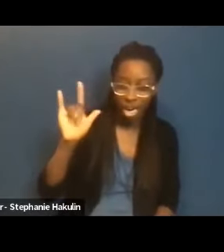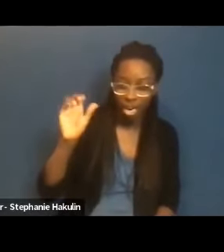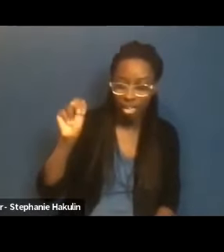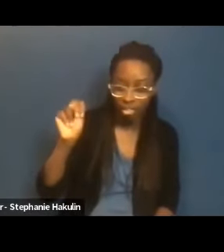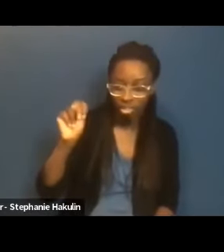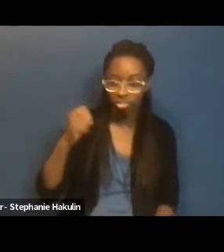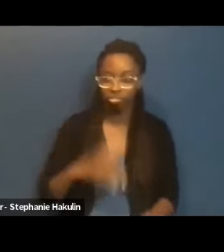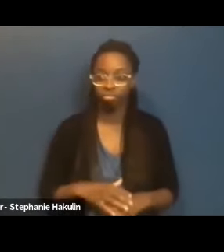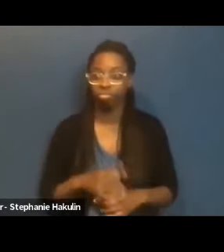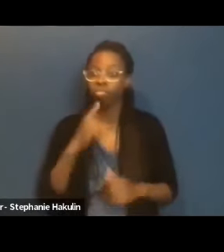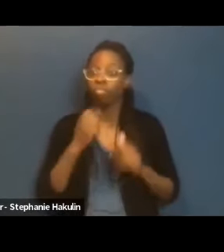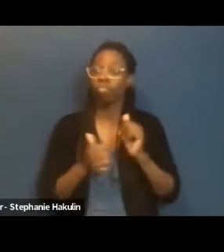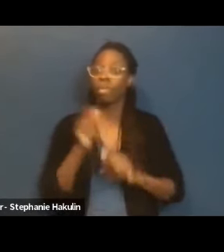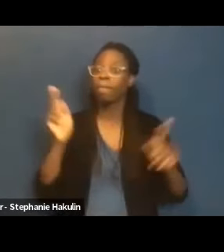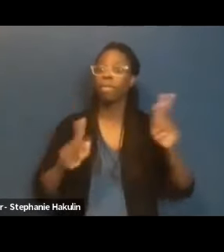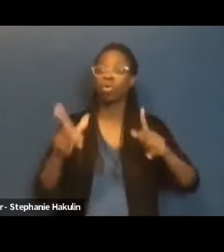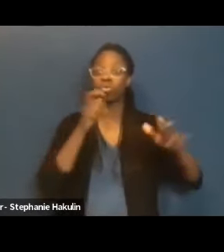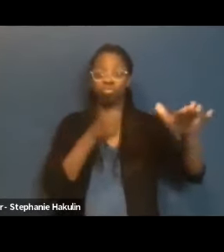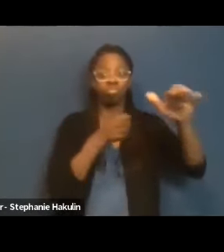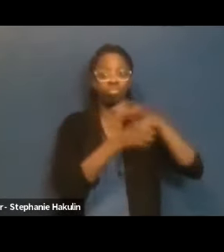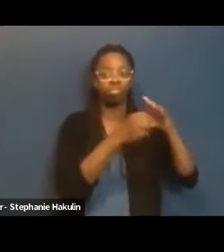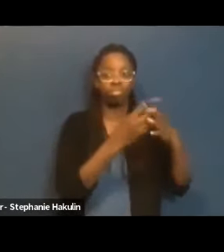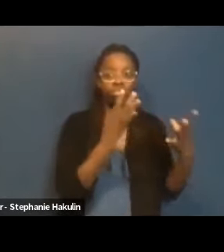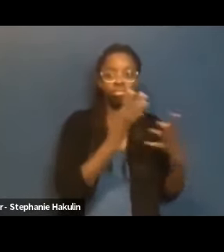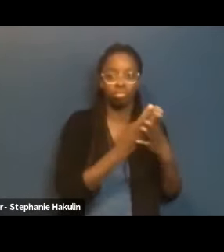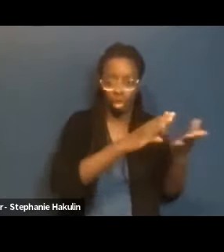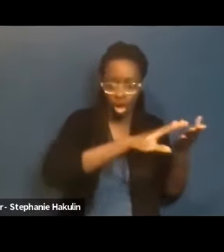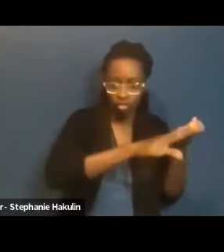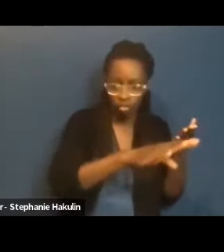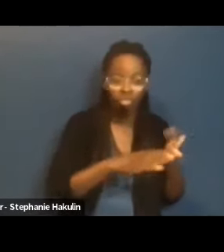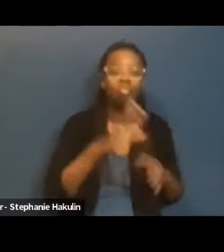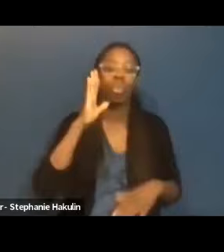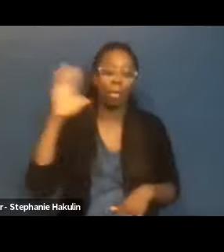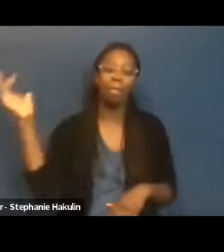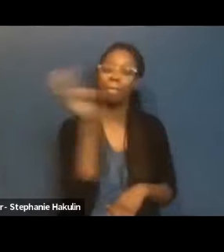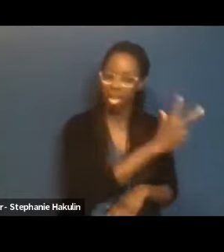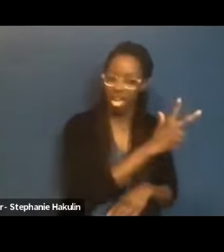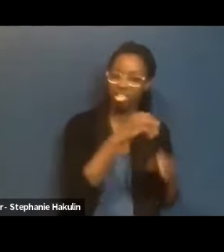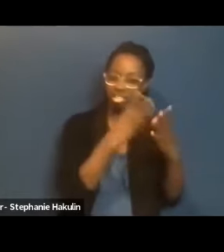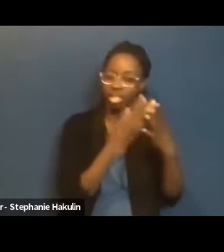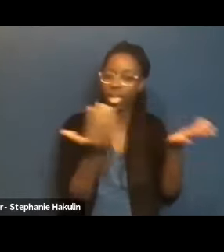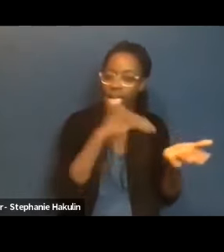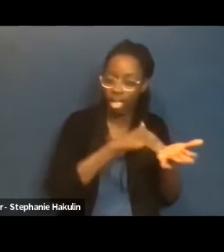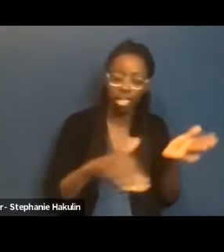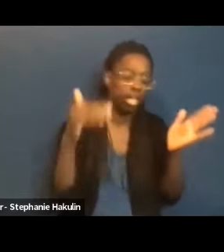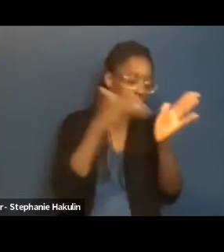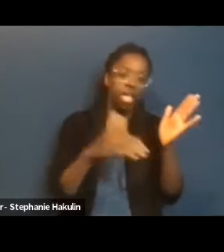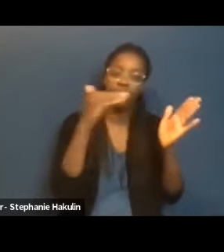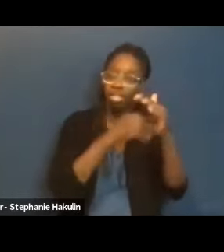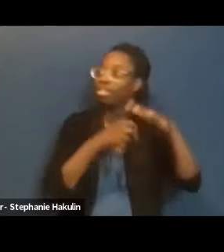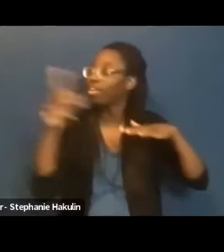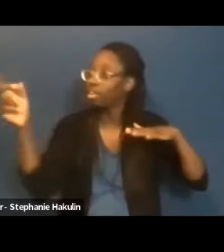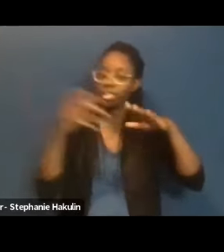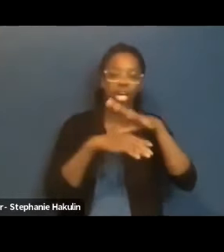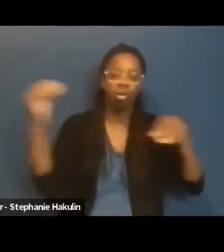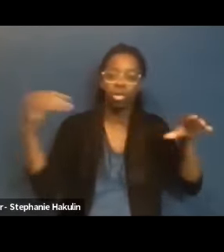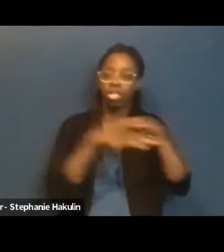within 5 years of being released, rinse and repeat, rinse and repeat, rinse and repeat, rinse and repeat, rinse and repeat, rinse and repeat.